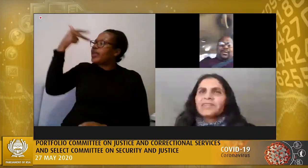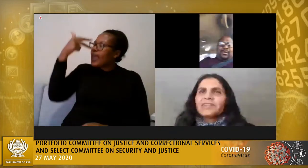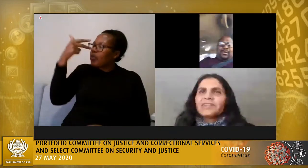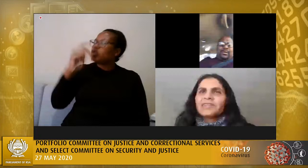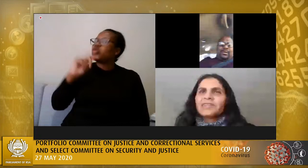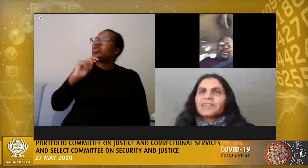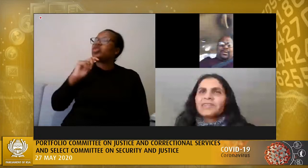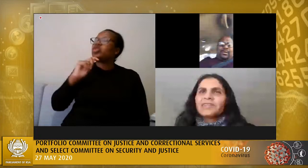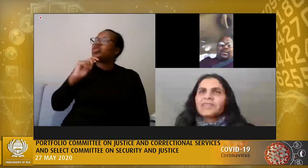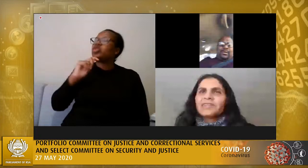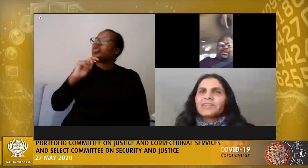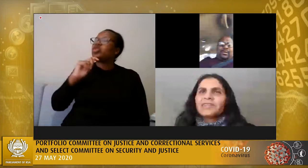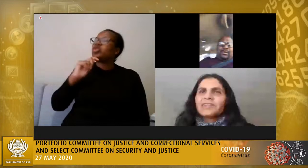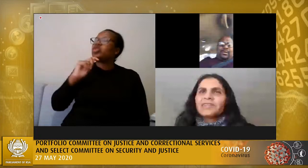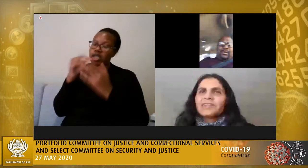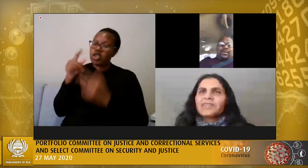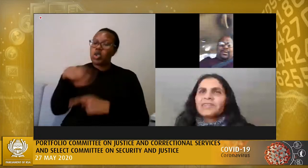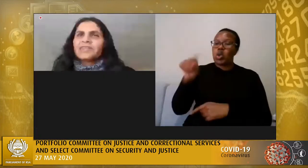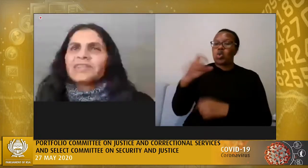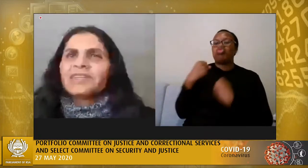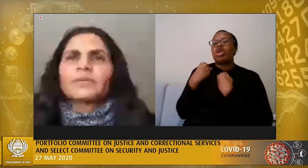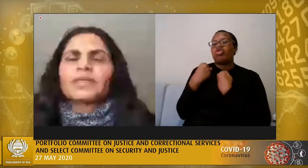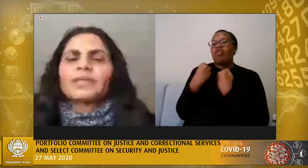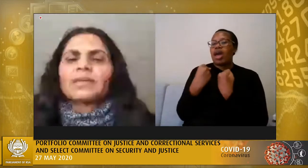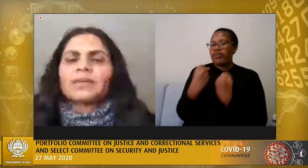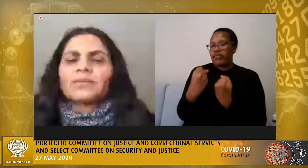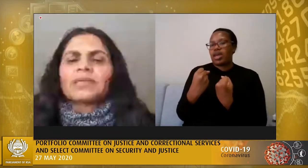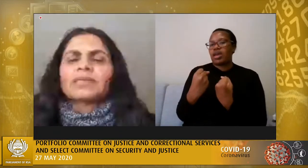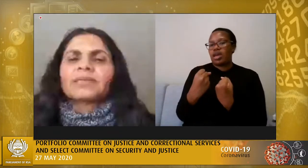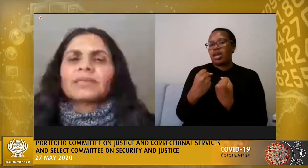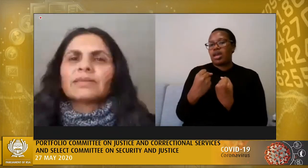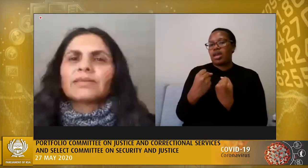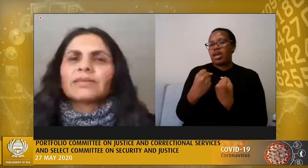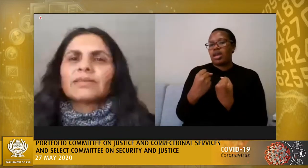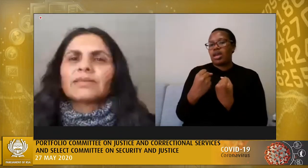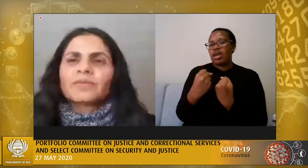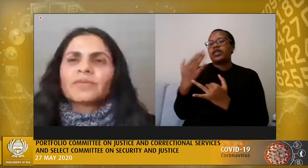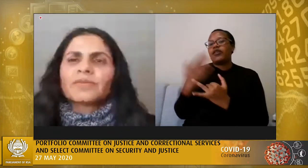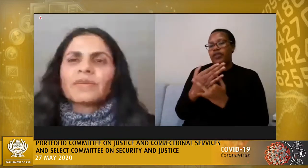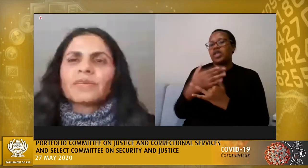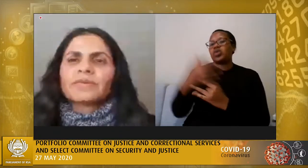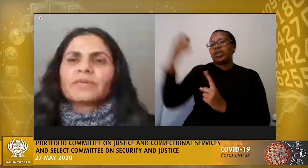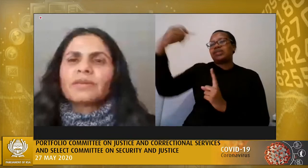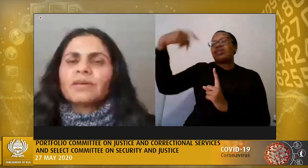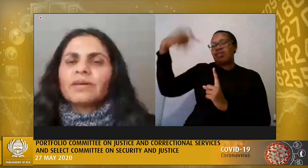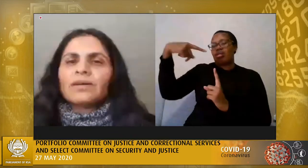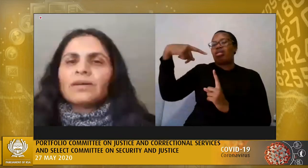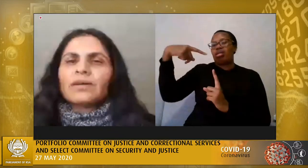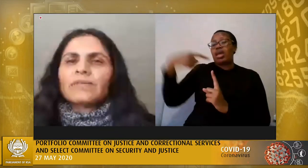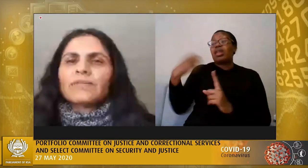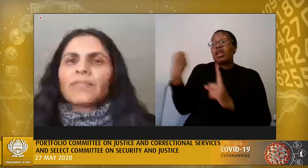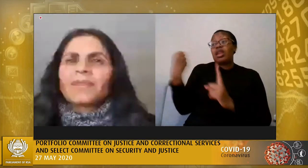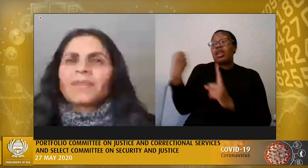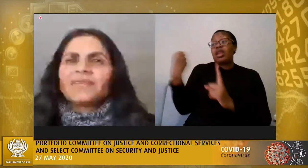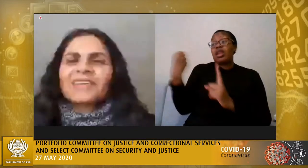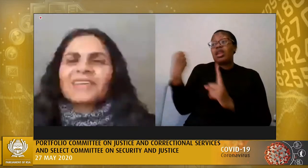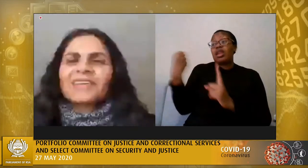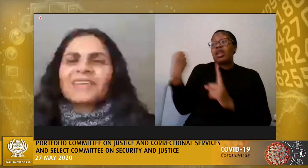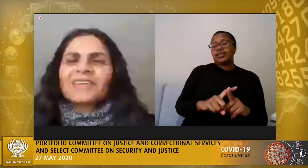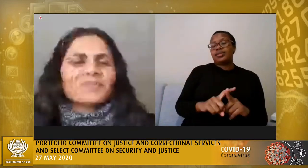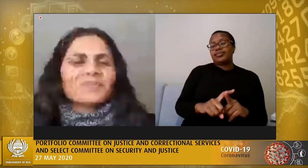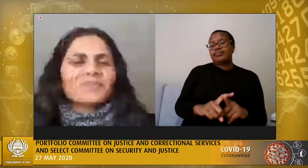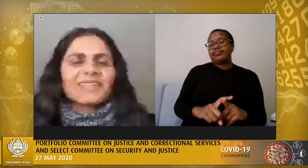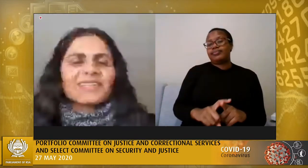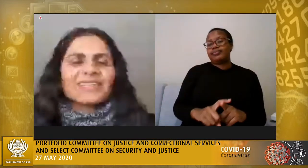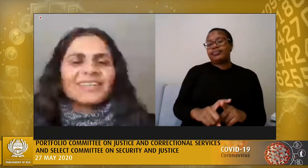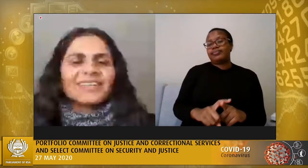especially those who are driving, because it does interfere with the signal and it affects all of us. Thank